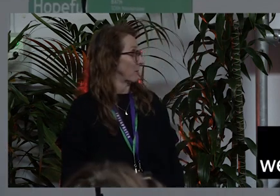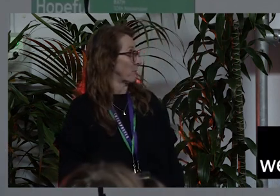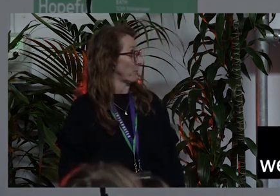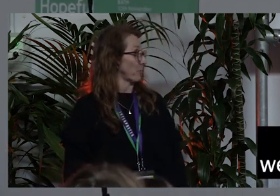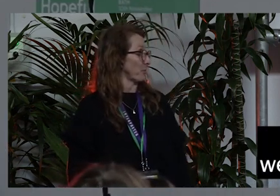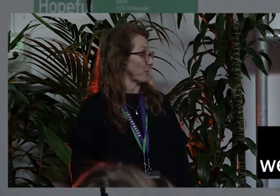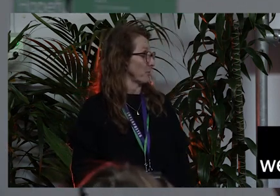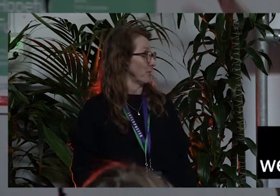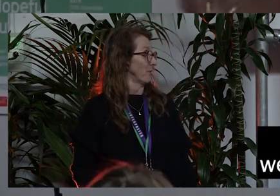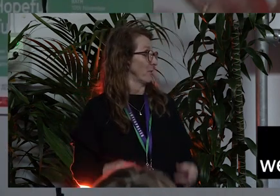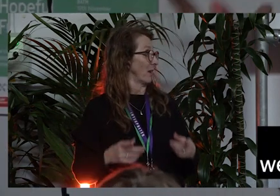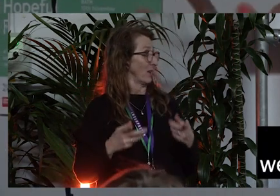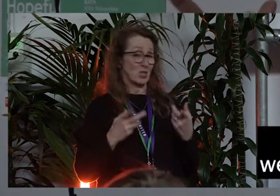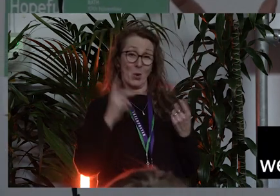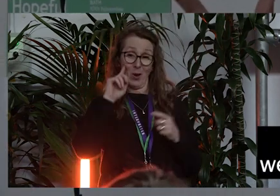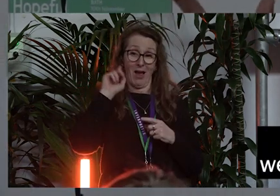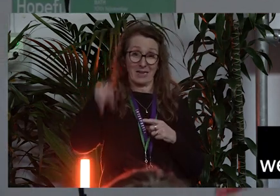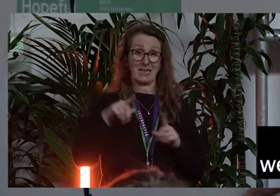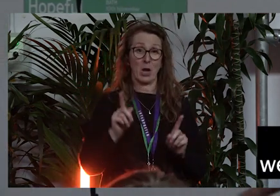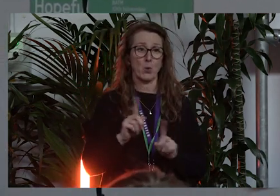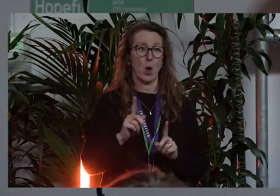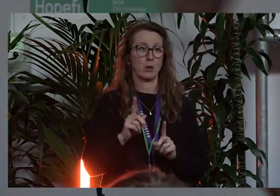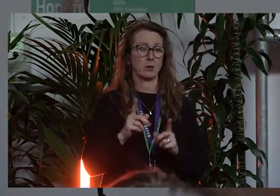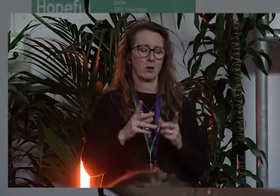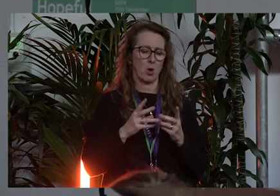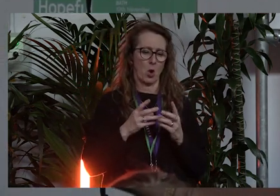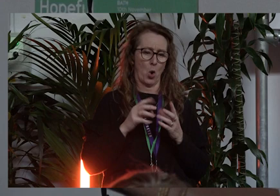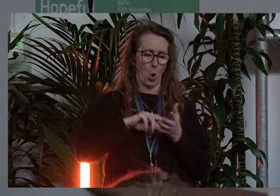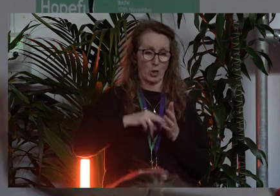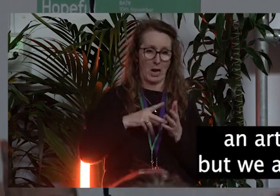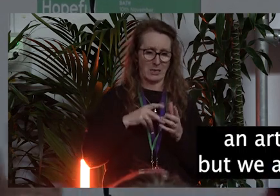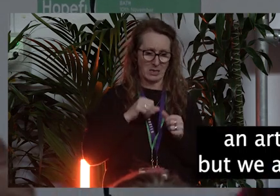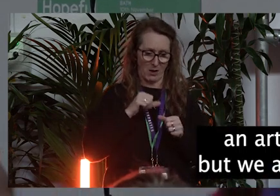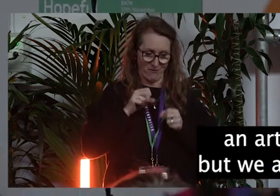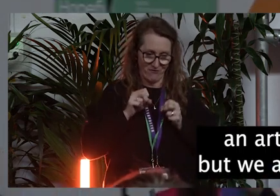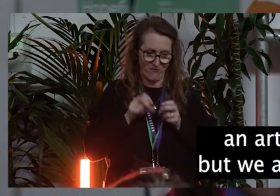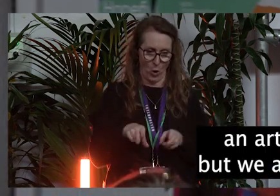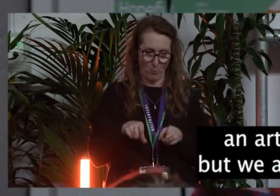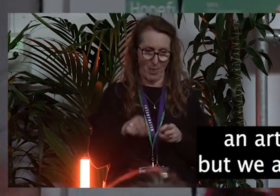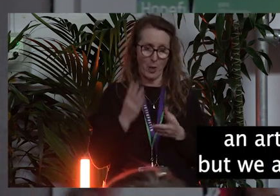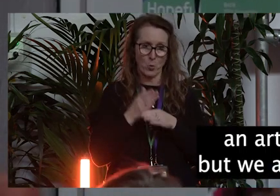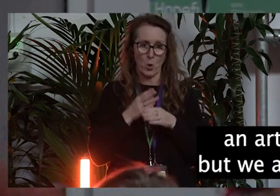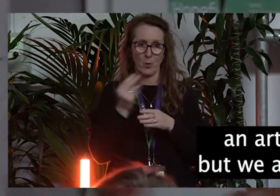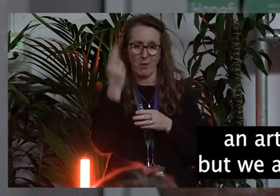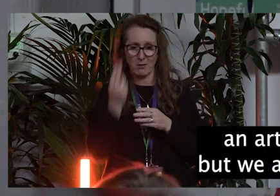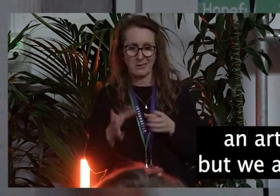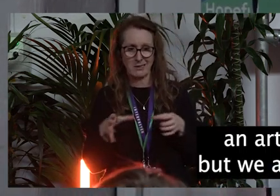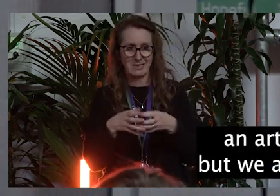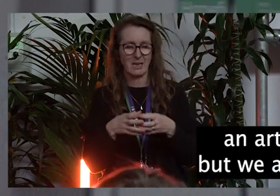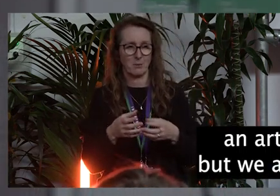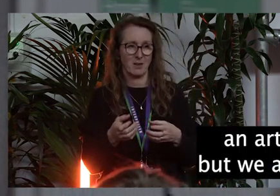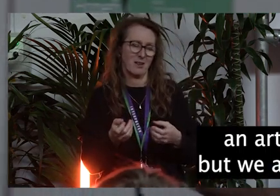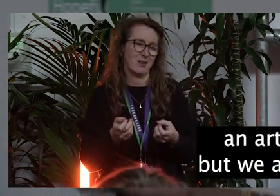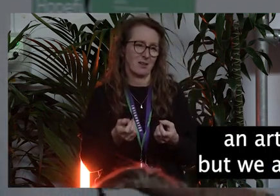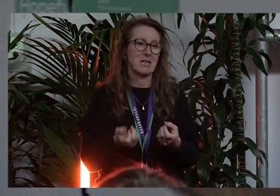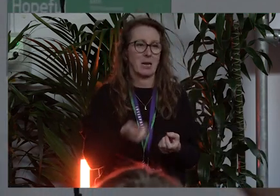So the ideal is that we come up with a format and then we work with an artistic team in, I say Melbourne a lot because we are